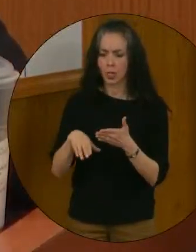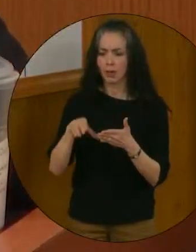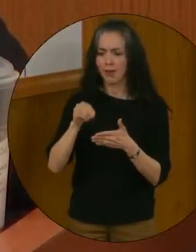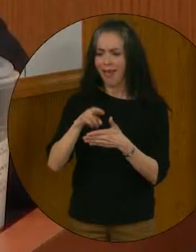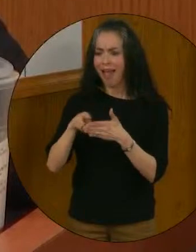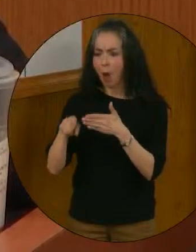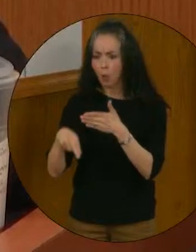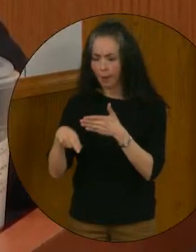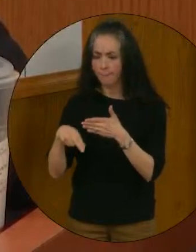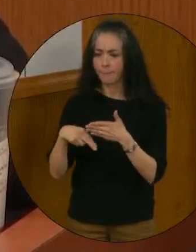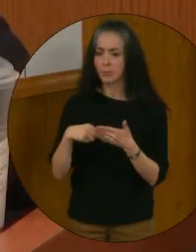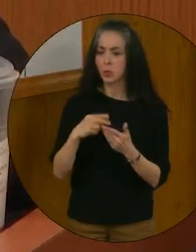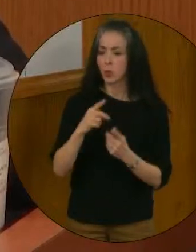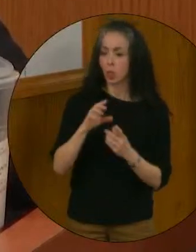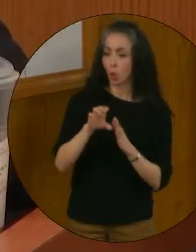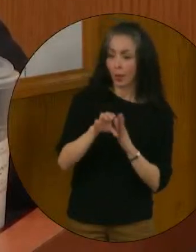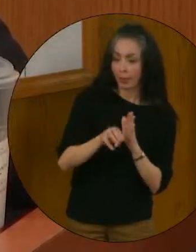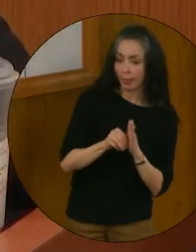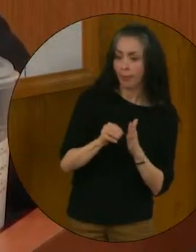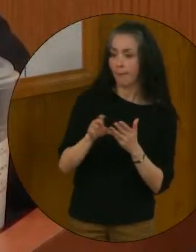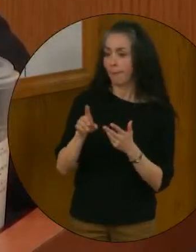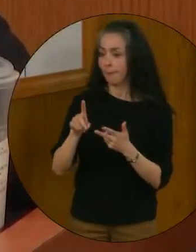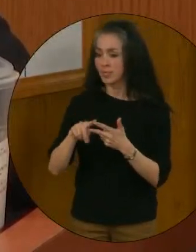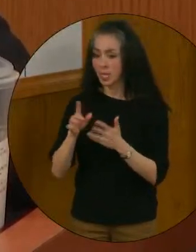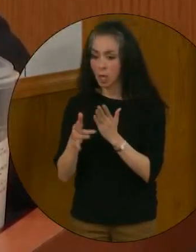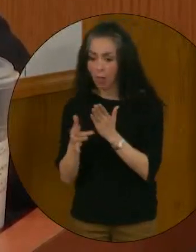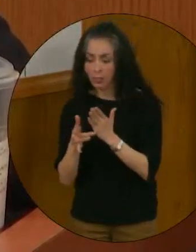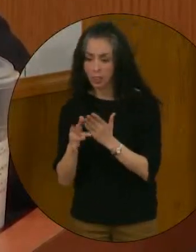curriculum, one-to-one technology, safety,